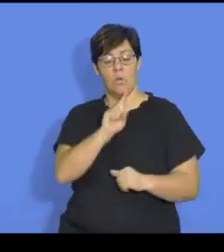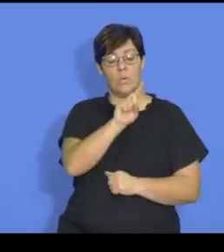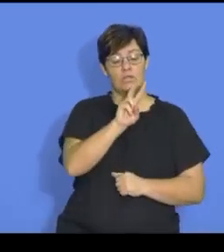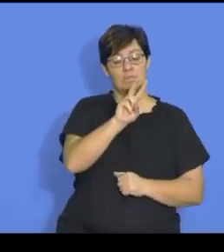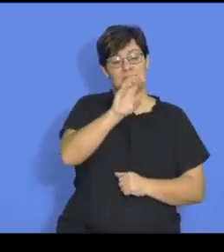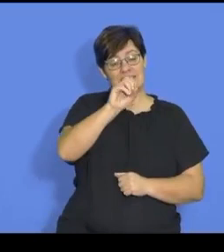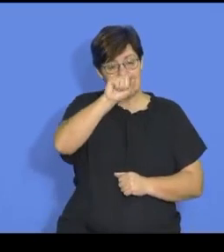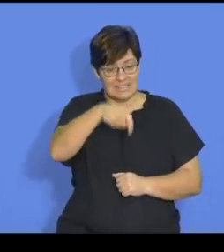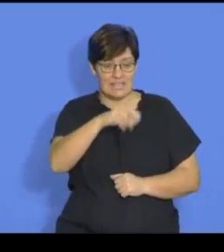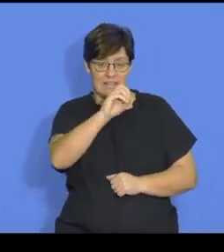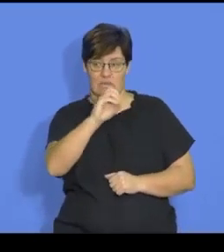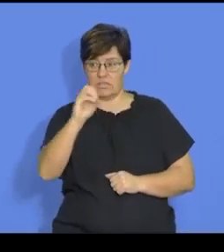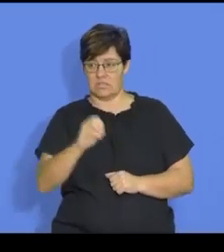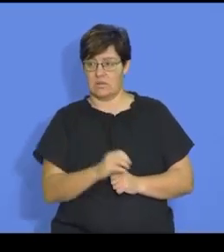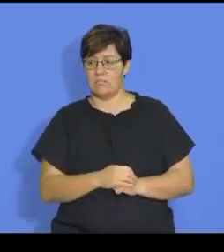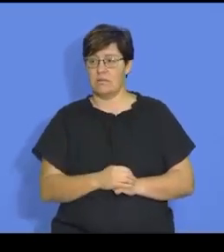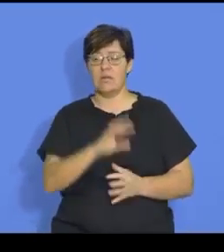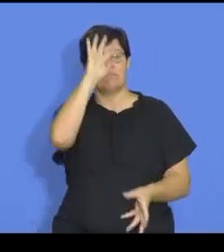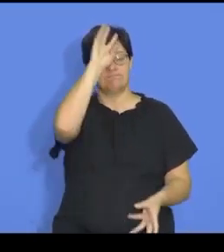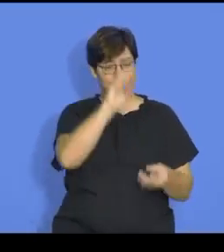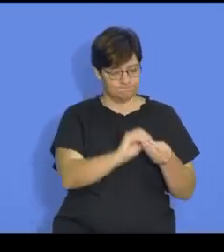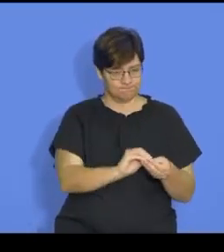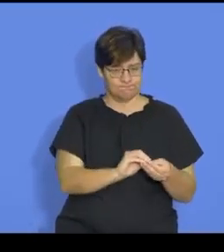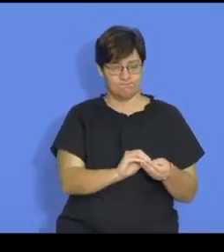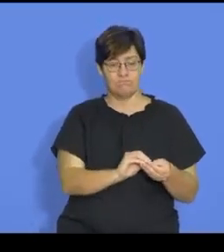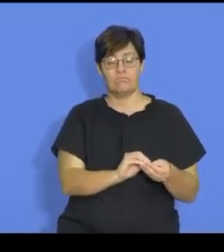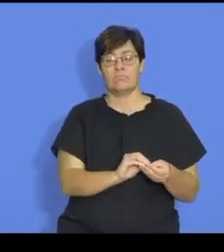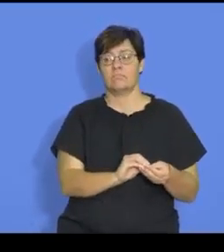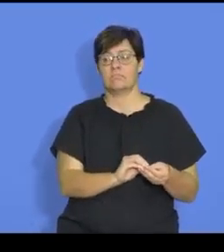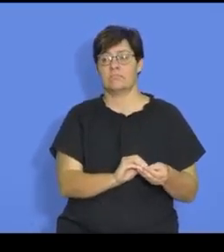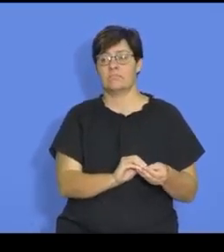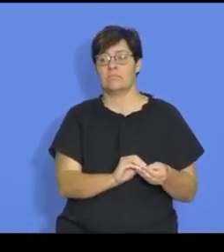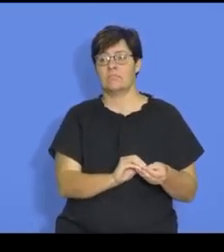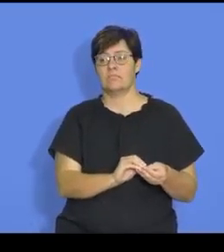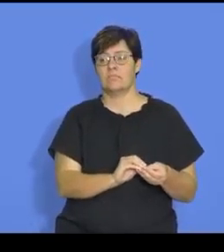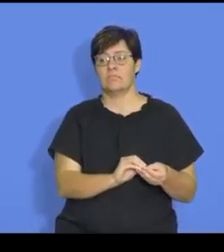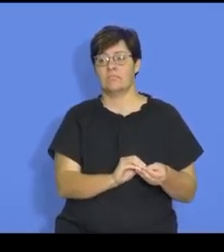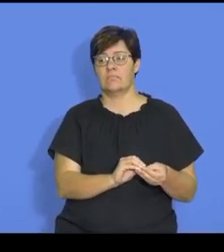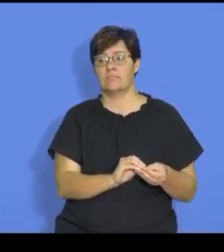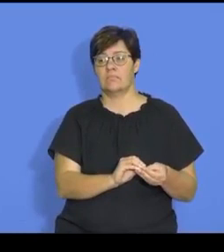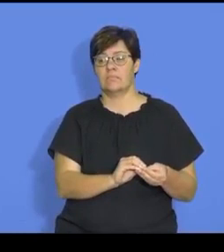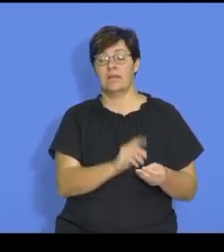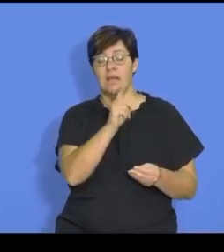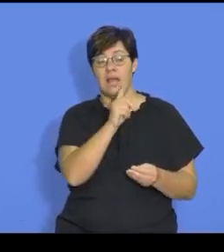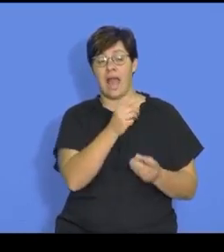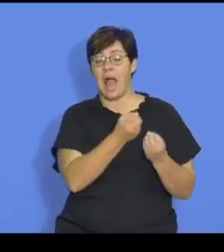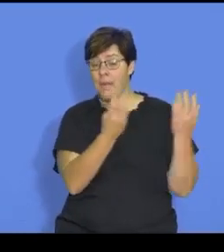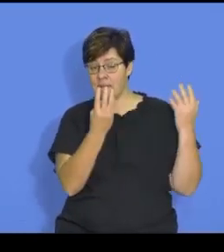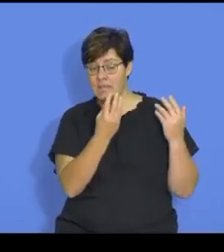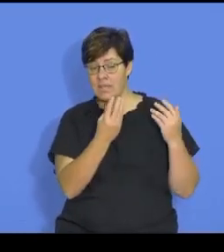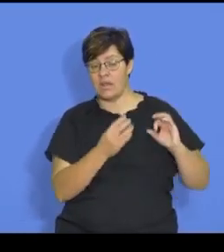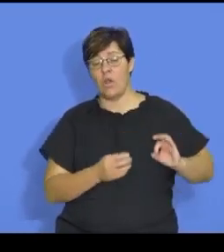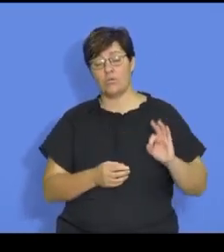his own bakkie, 120,000. So obviously his capital contribution at this point